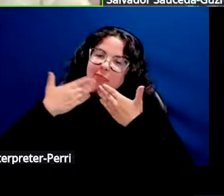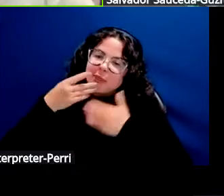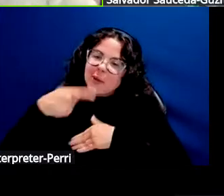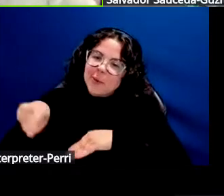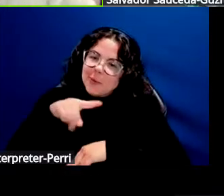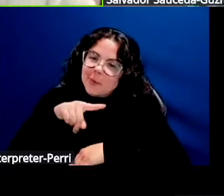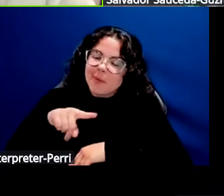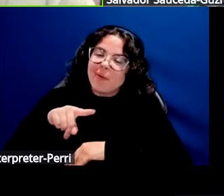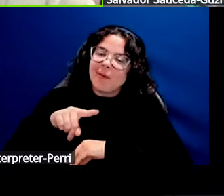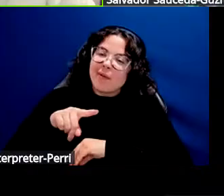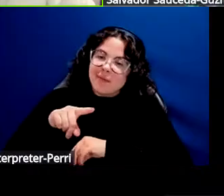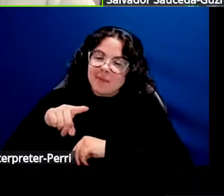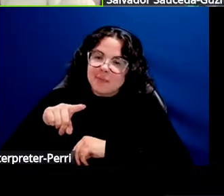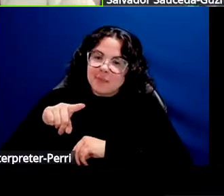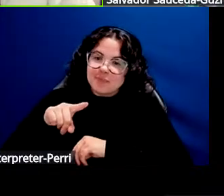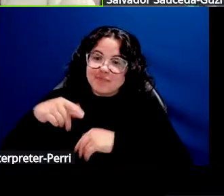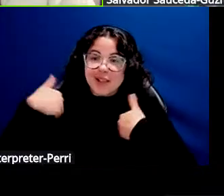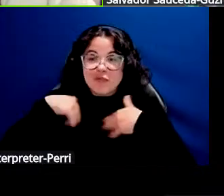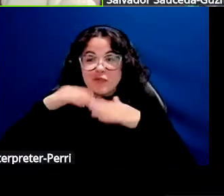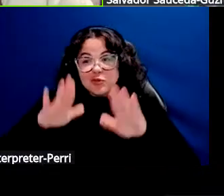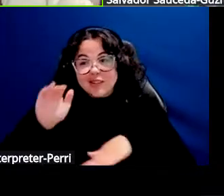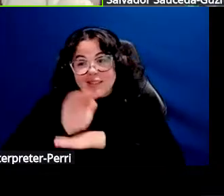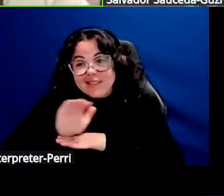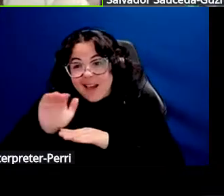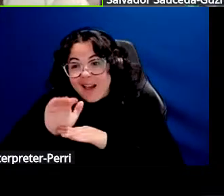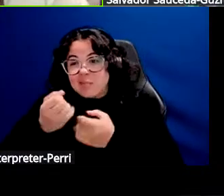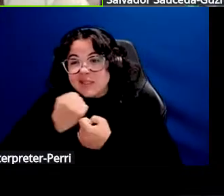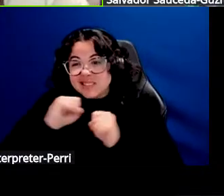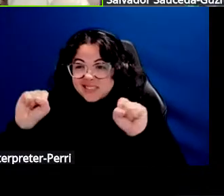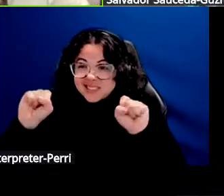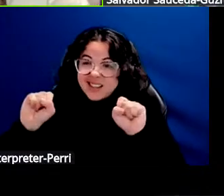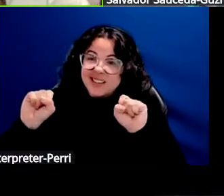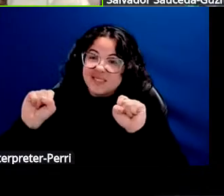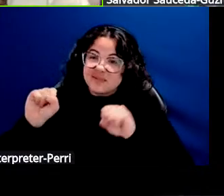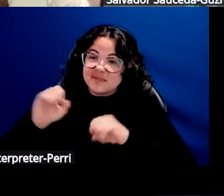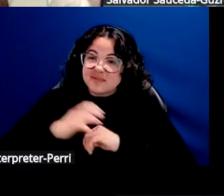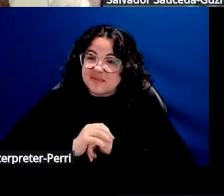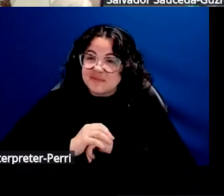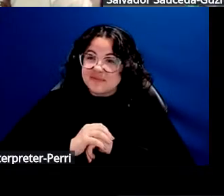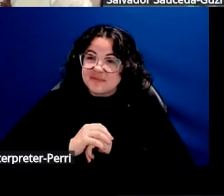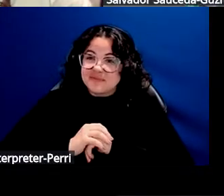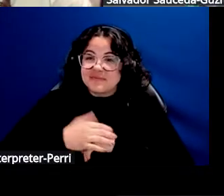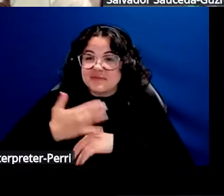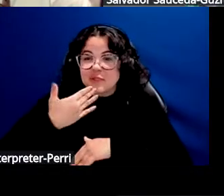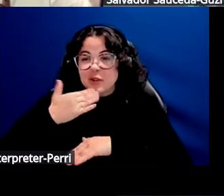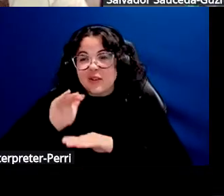and you all have a good night. Be safe and stay cool. Good night, everybody.